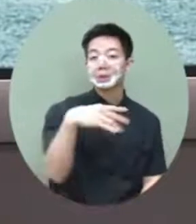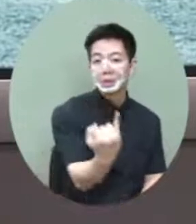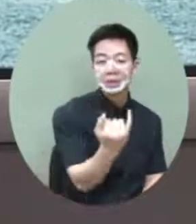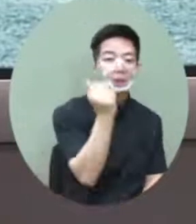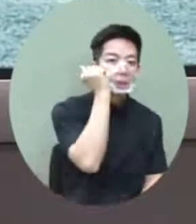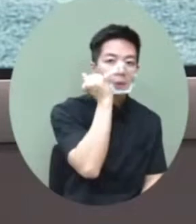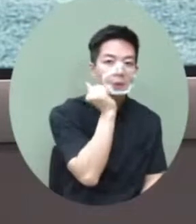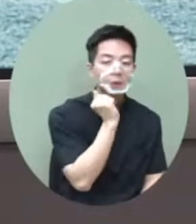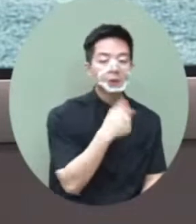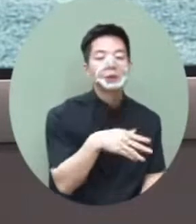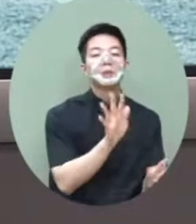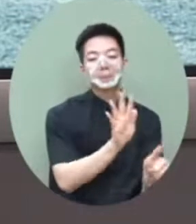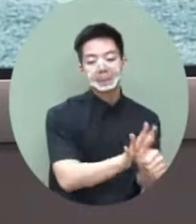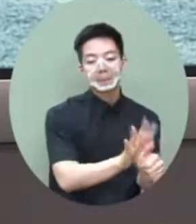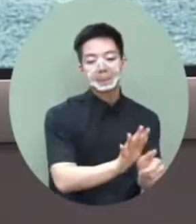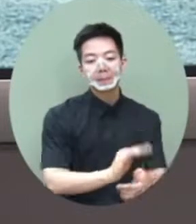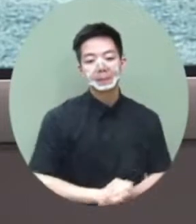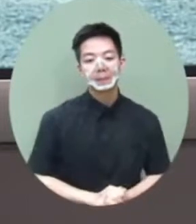course, we are aware that many